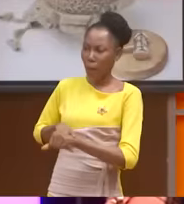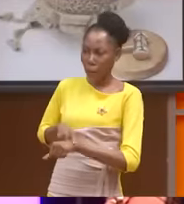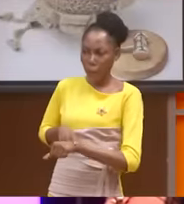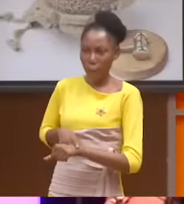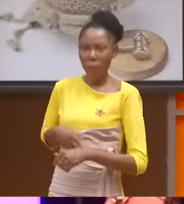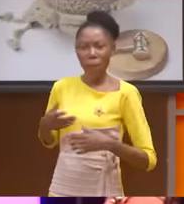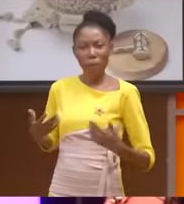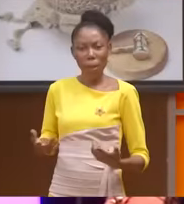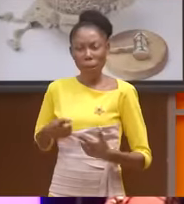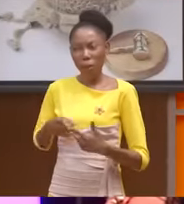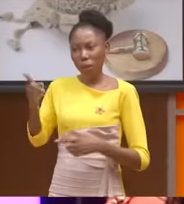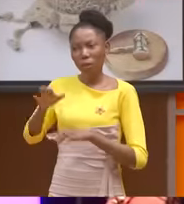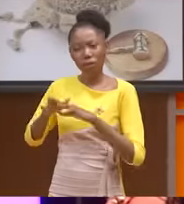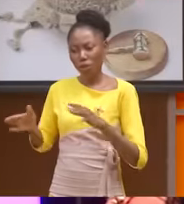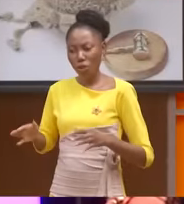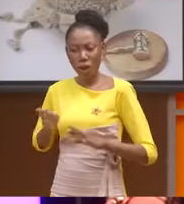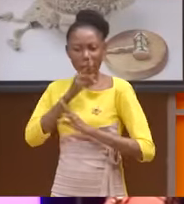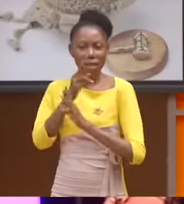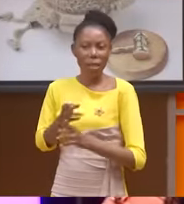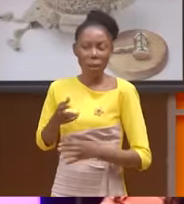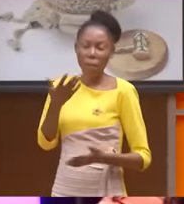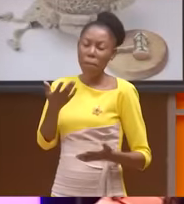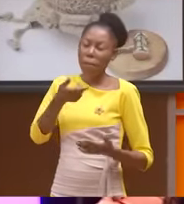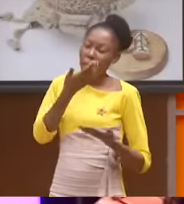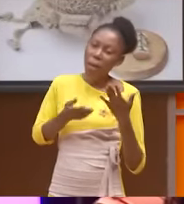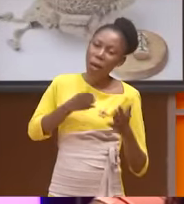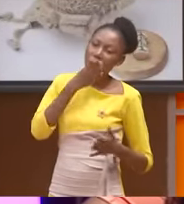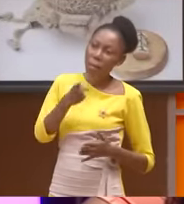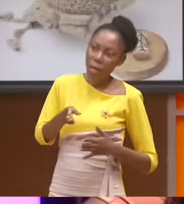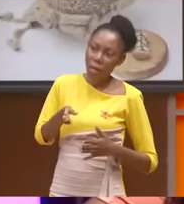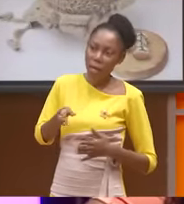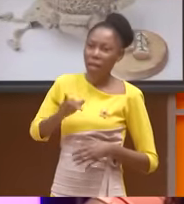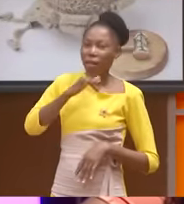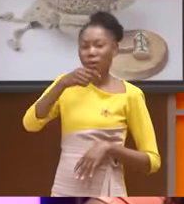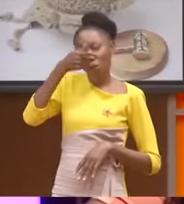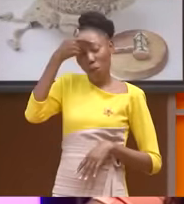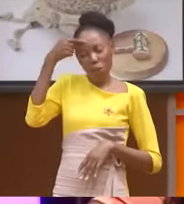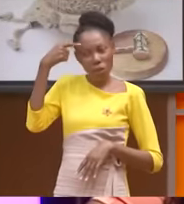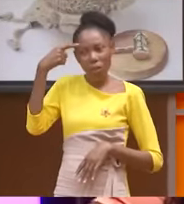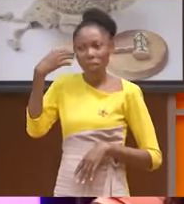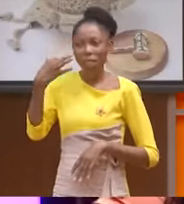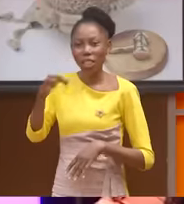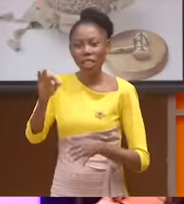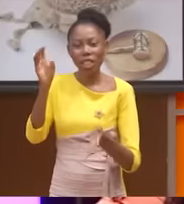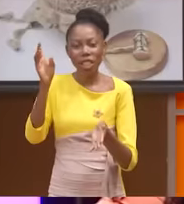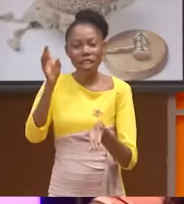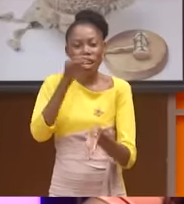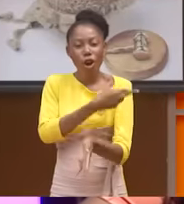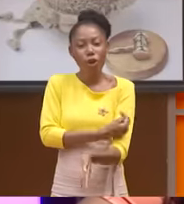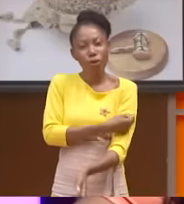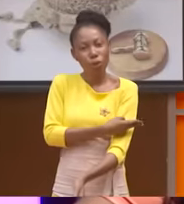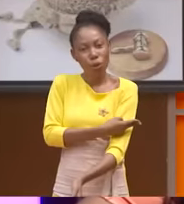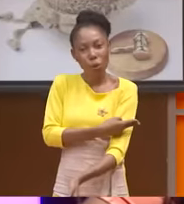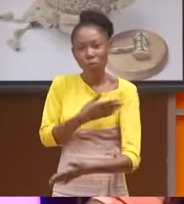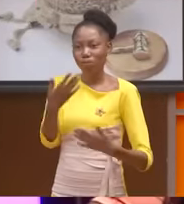to, the man is from my hometown. And that man used to charge, because even after that 29,000 was paid,